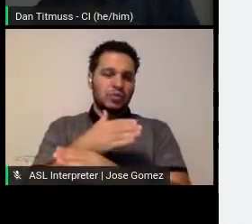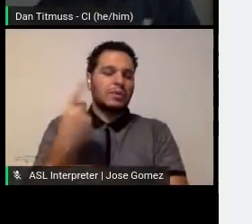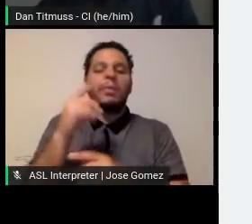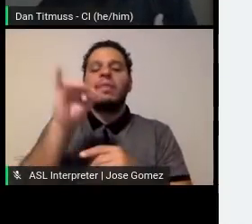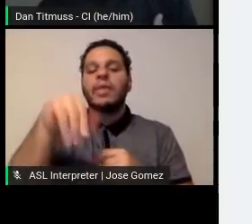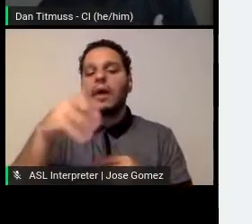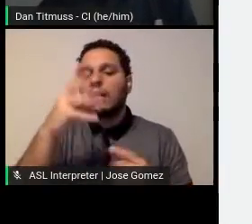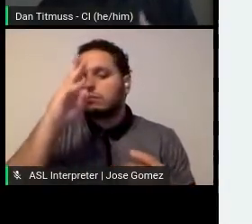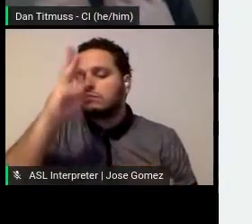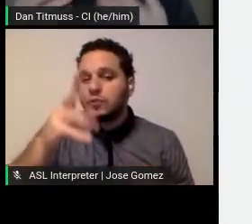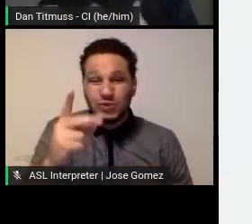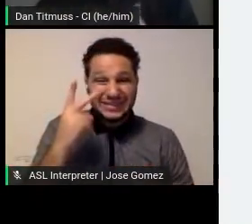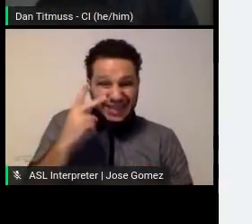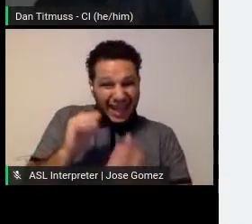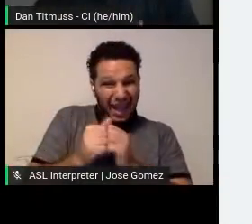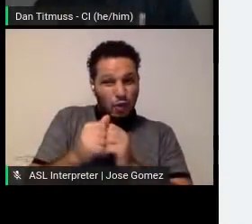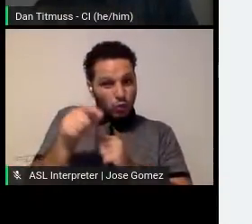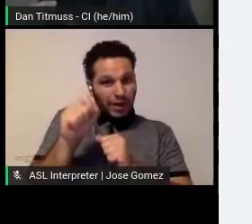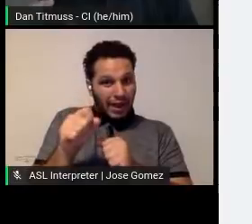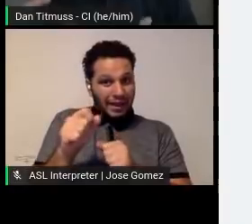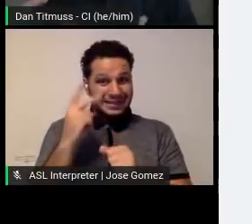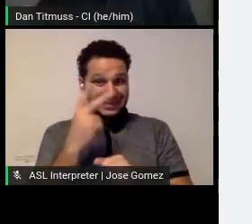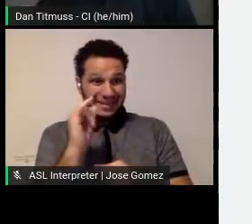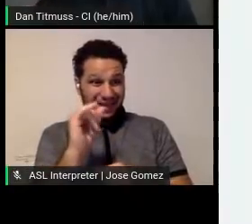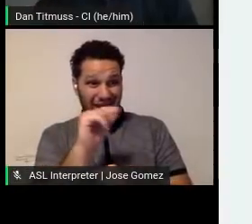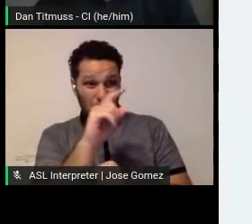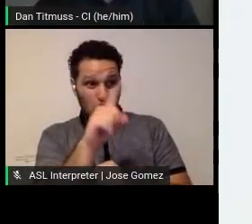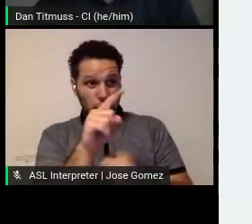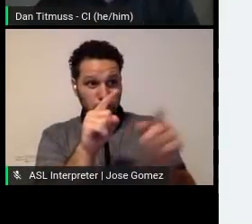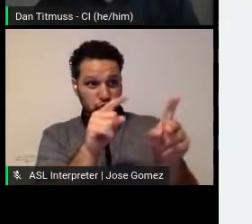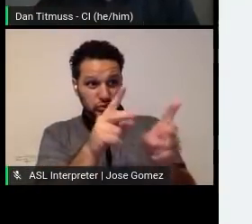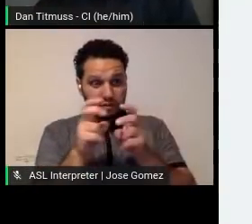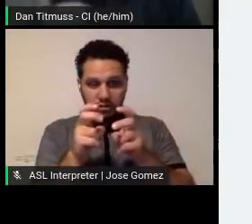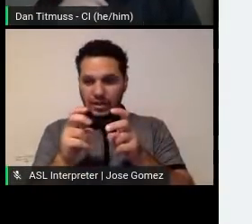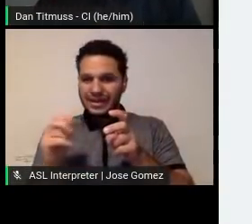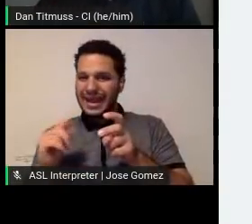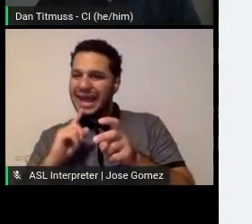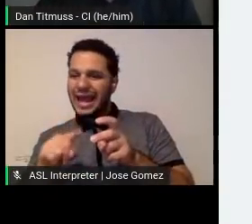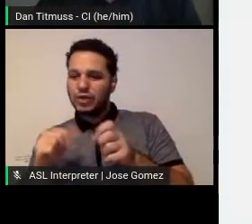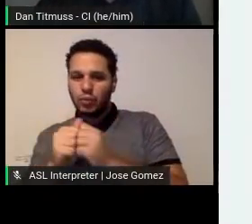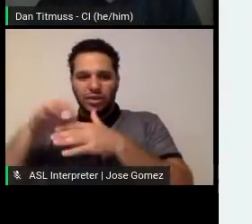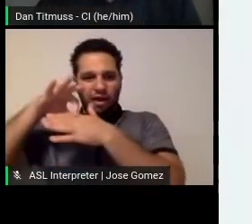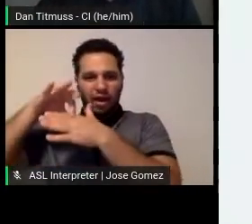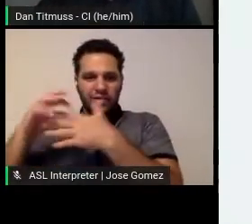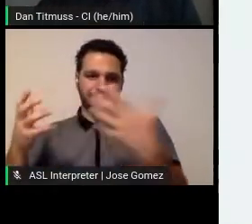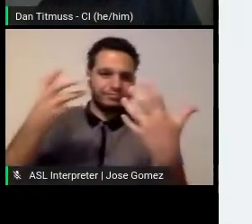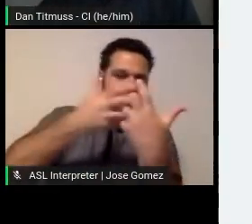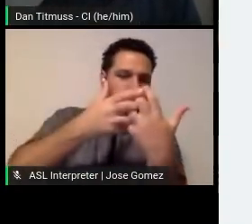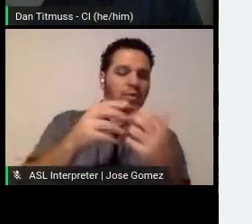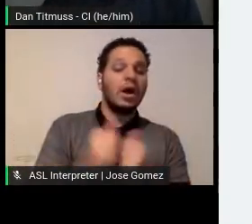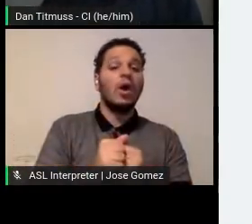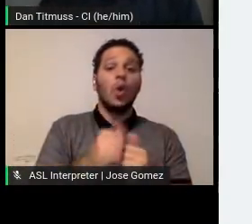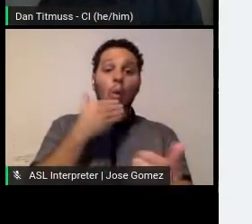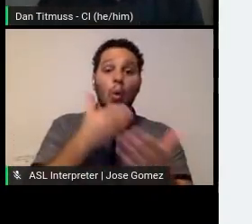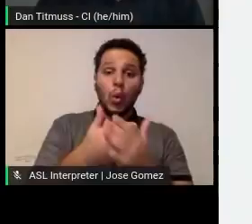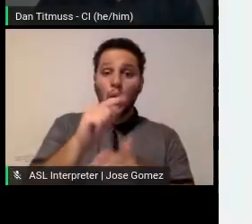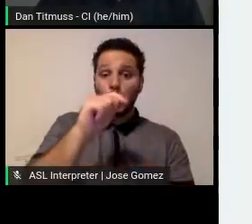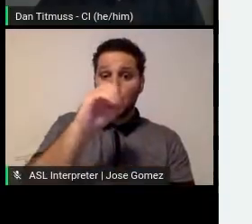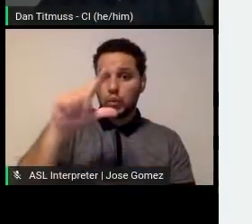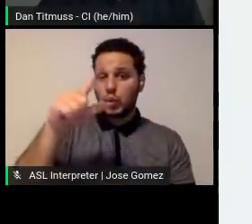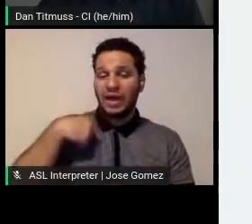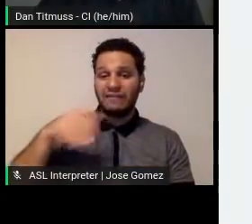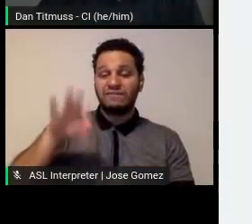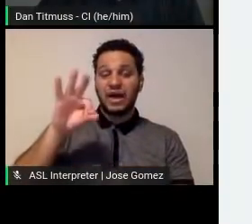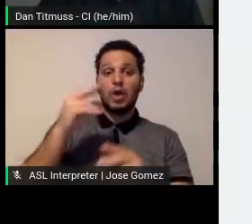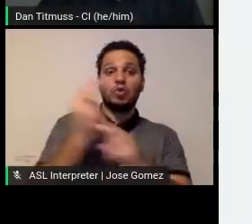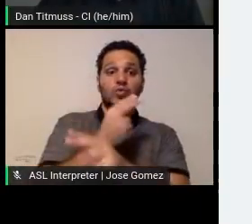You can see how, you know, you can take these queries and then answer them in a piece of content. There's also another tool I find really, really useful that I love